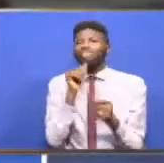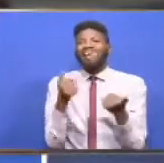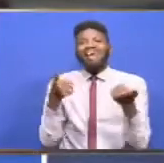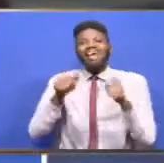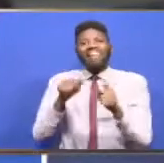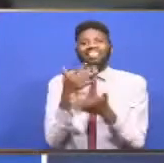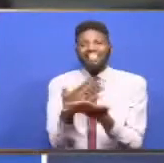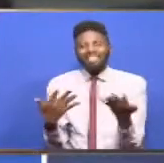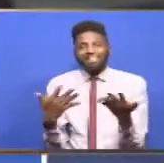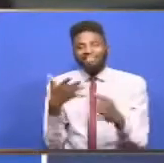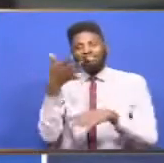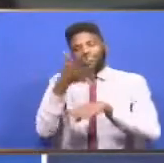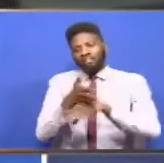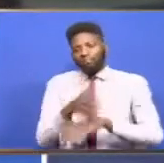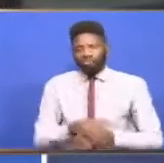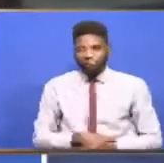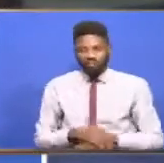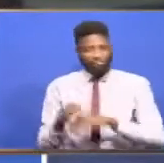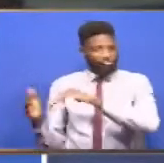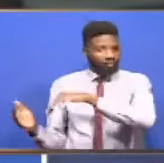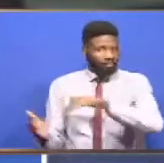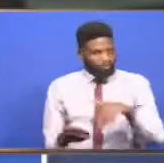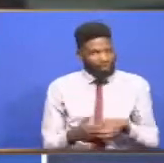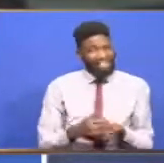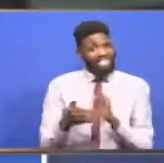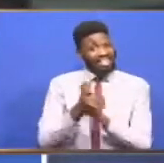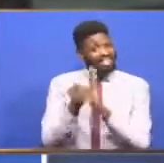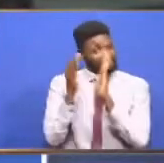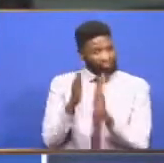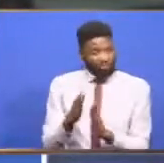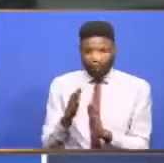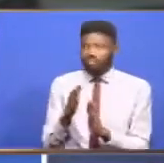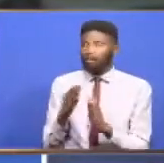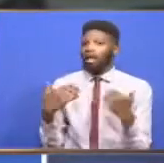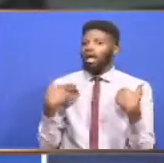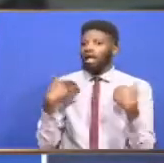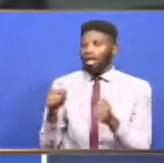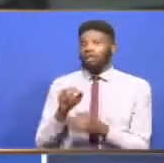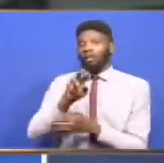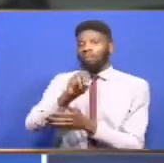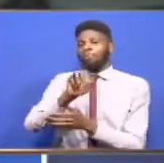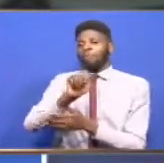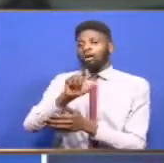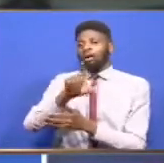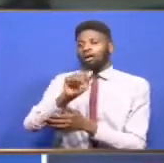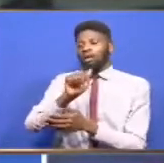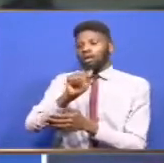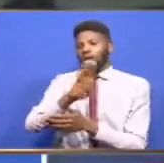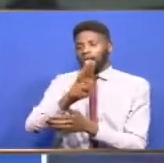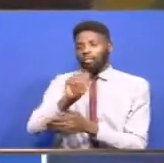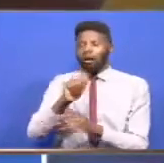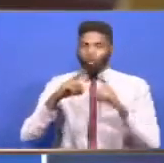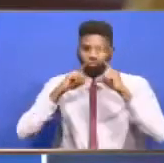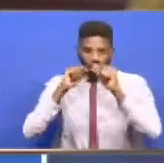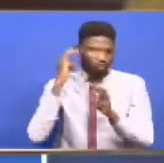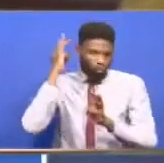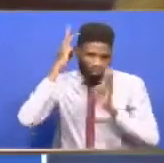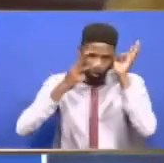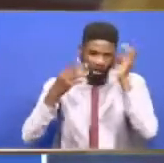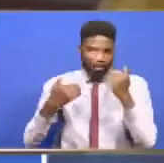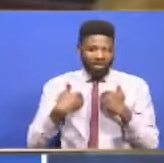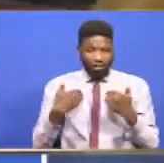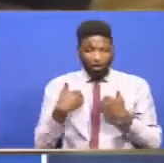fabricated. Kwingineko, wataalamu wa afya huko Malaba wameelezea wasiwasi kutokana na kile walichokitaja kuwa kina